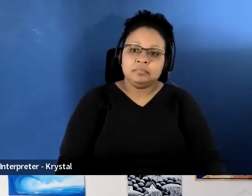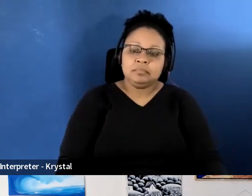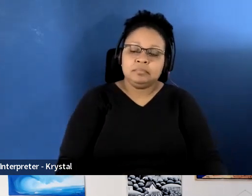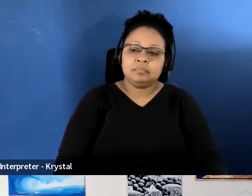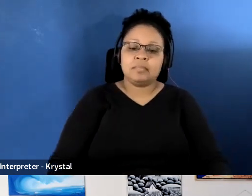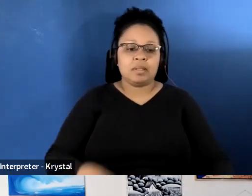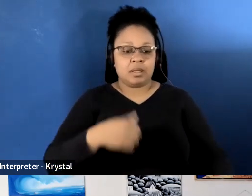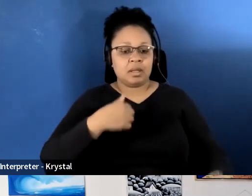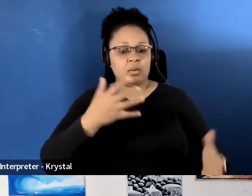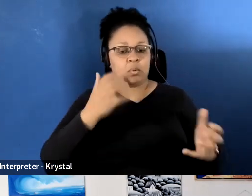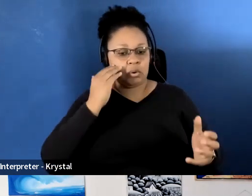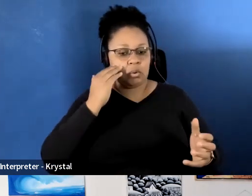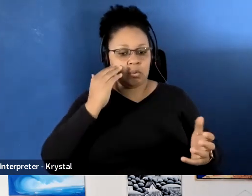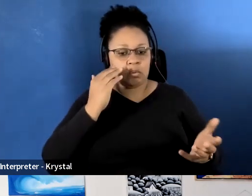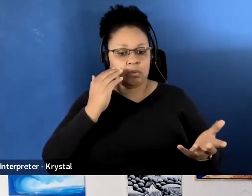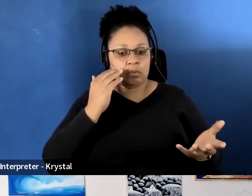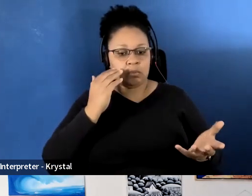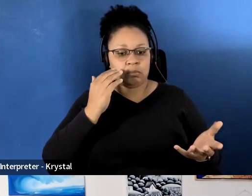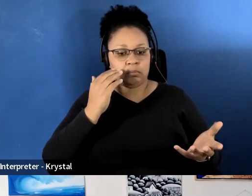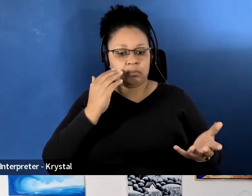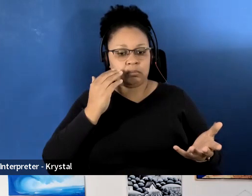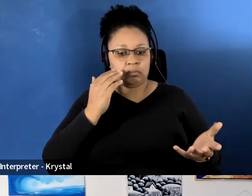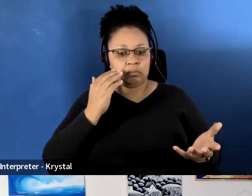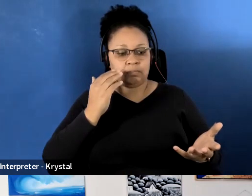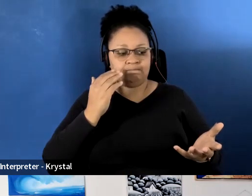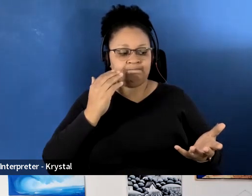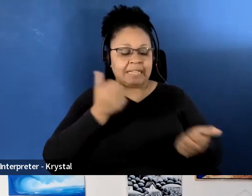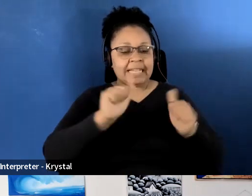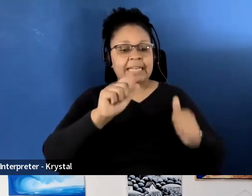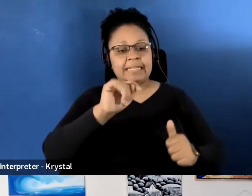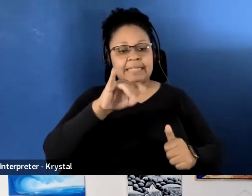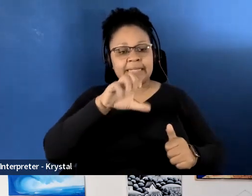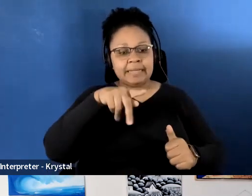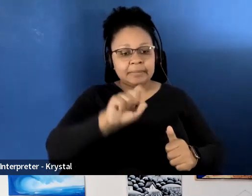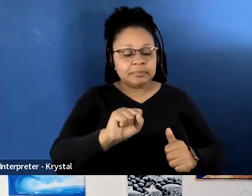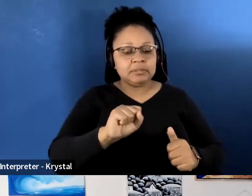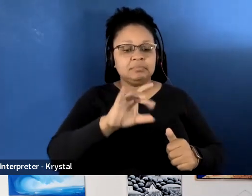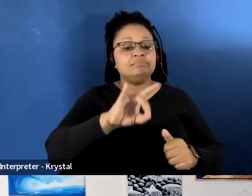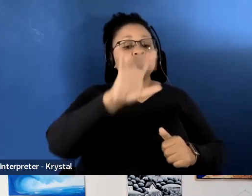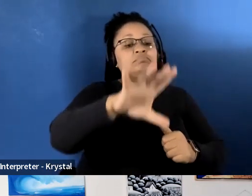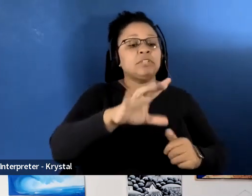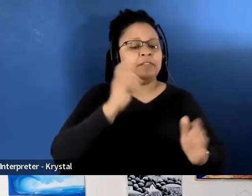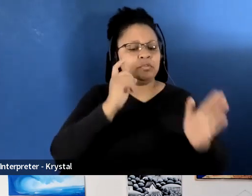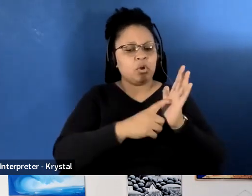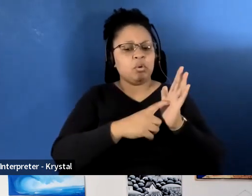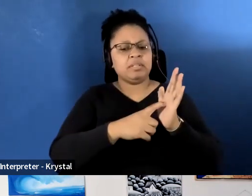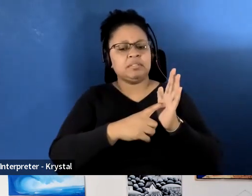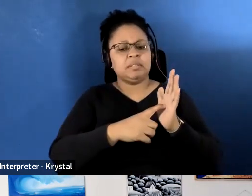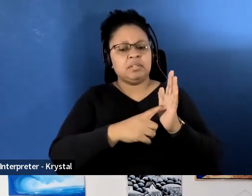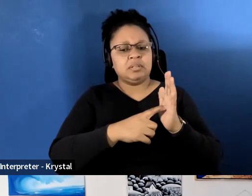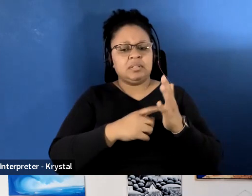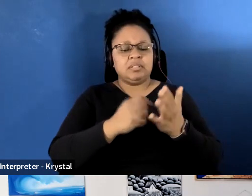I just wanted to know if there were any tips or things that you've noticed that you might want to share when it comes to helping support